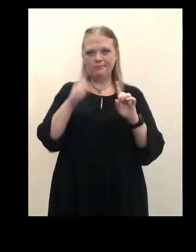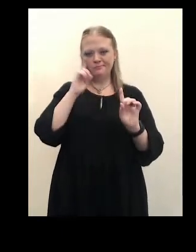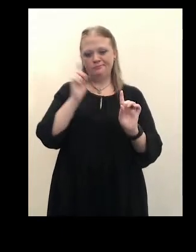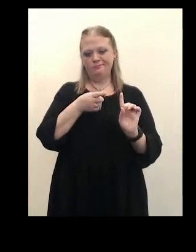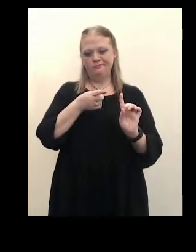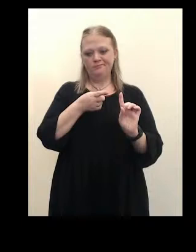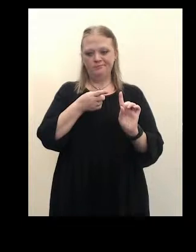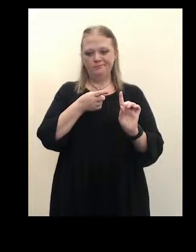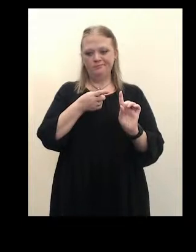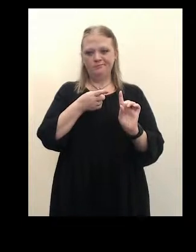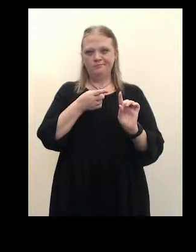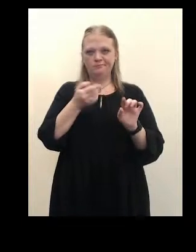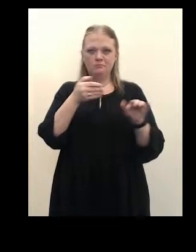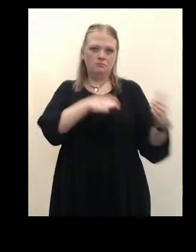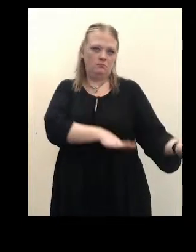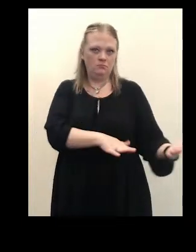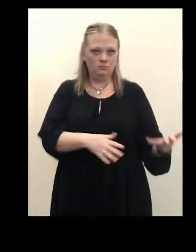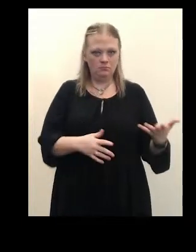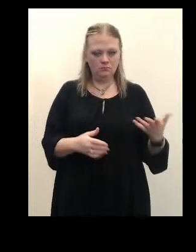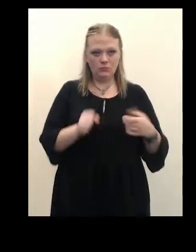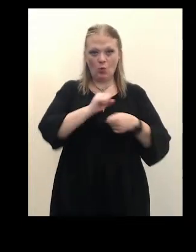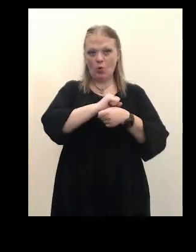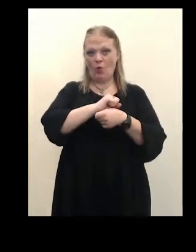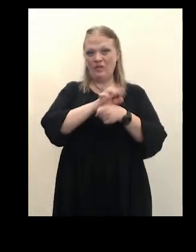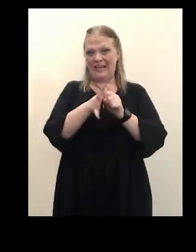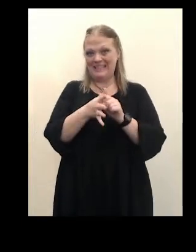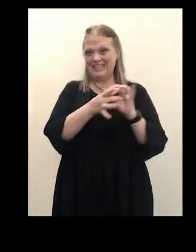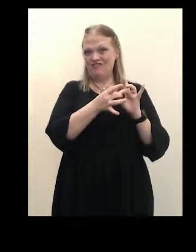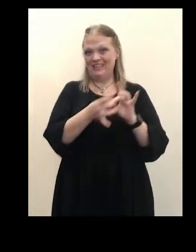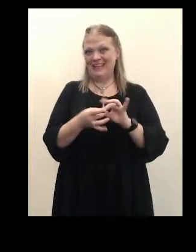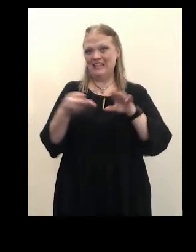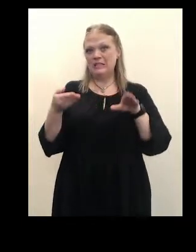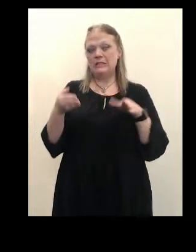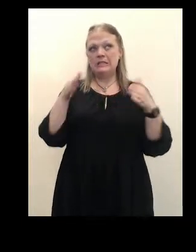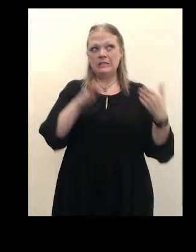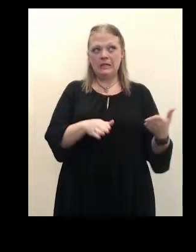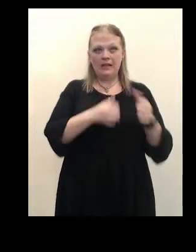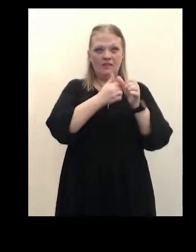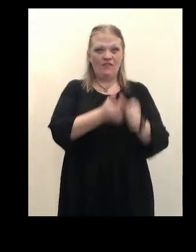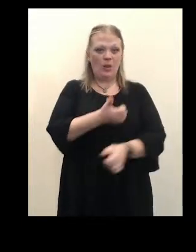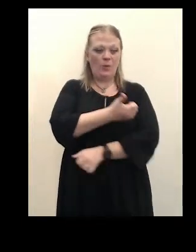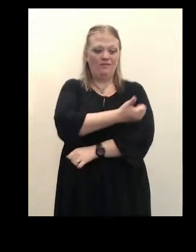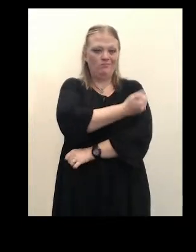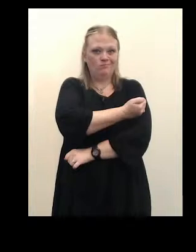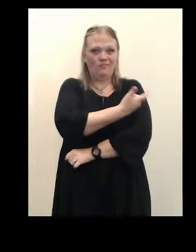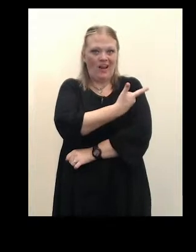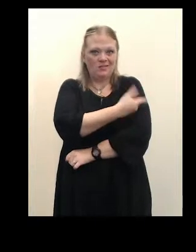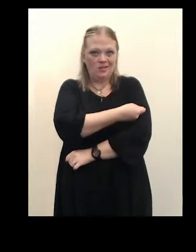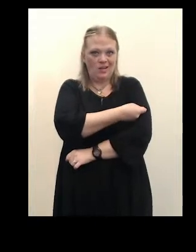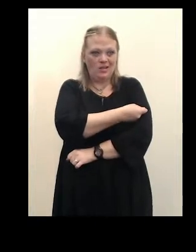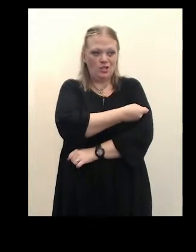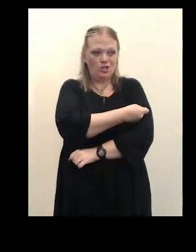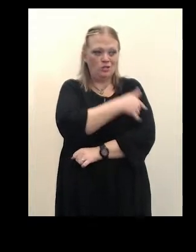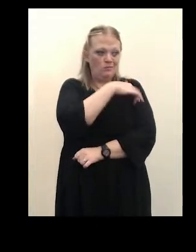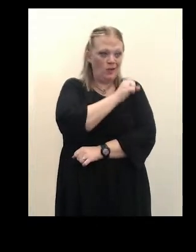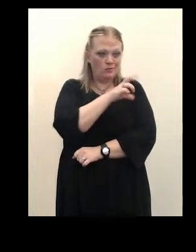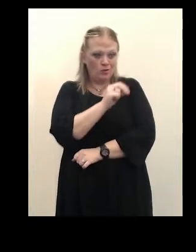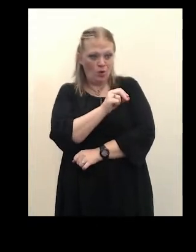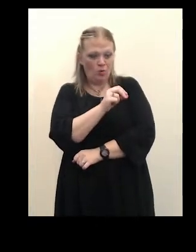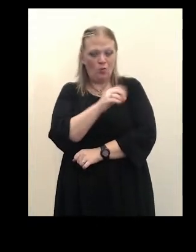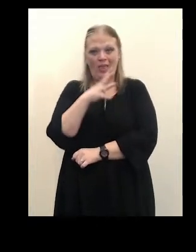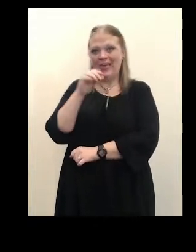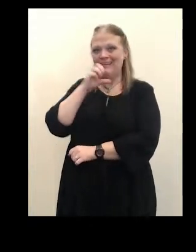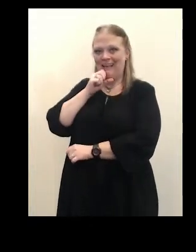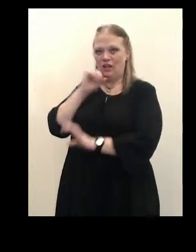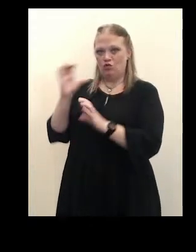is looking at rates of COVID-19 related deaths by vaccination status and by age group. So again, the dotted